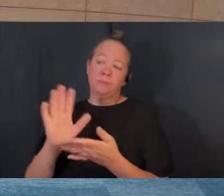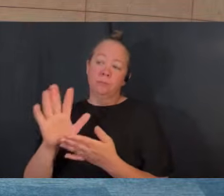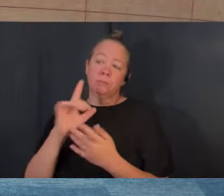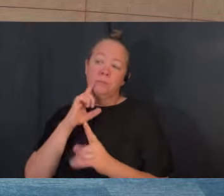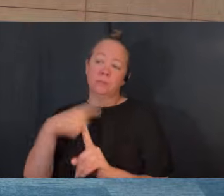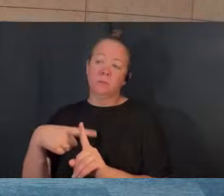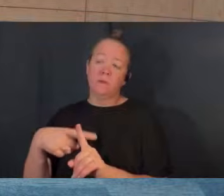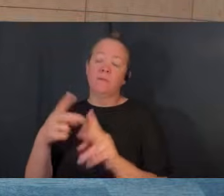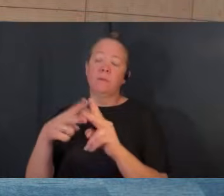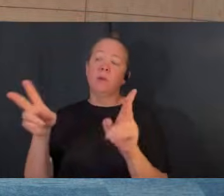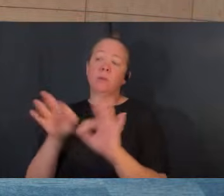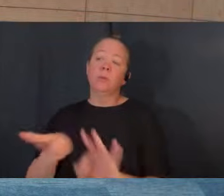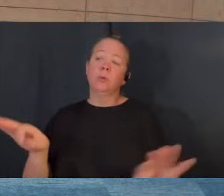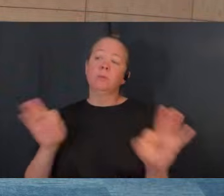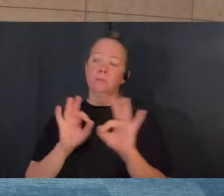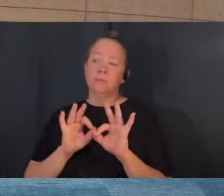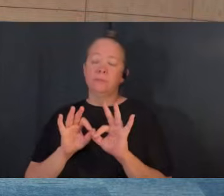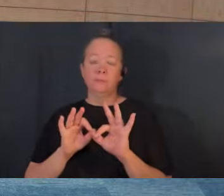Thank you for that.